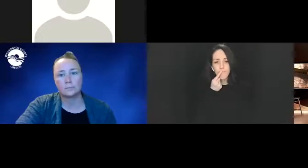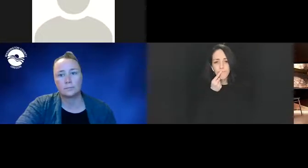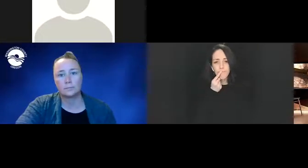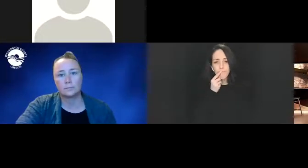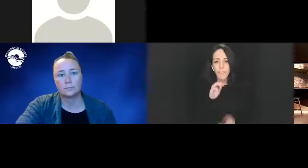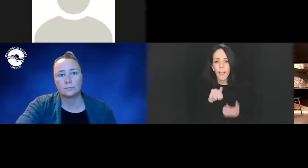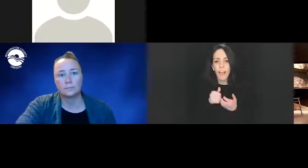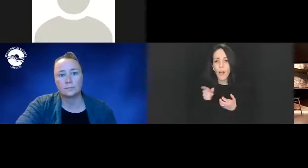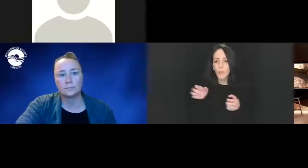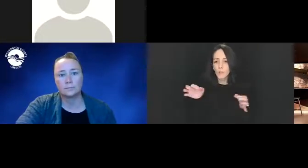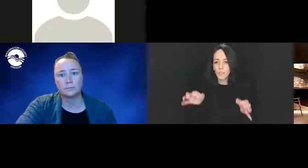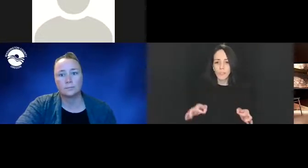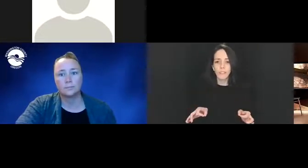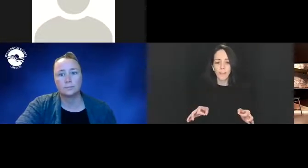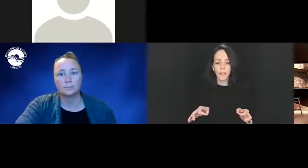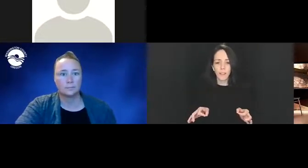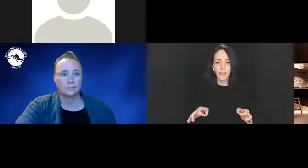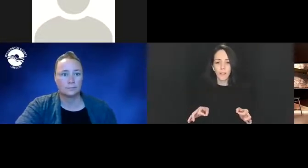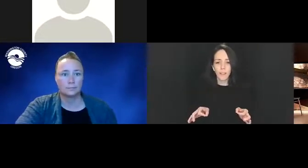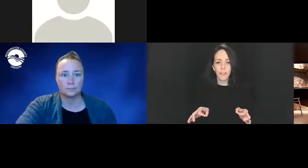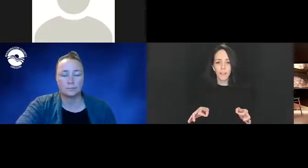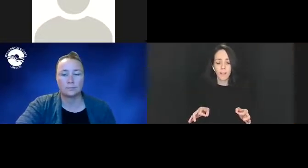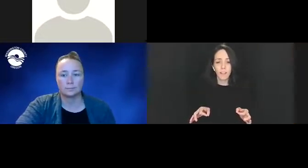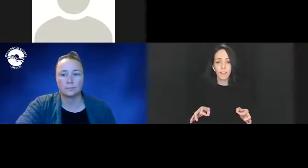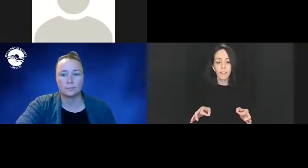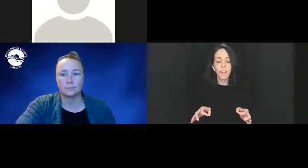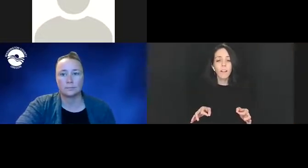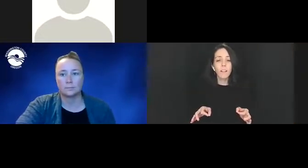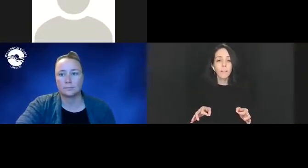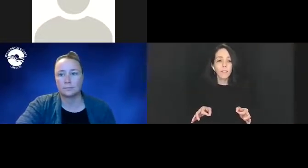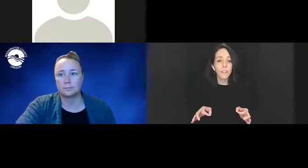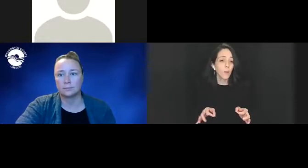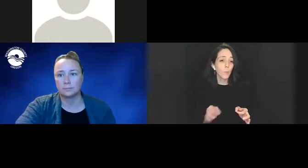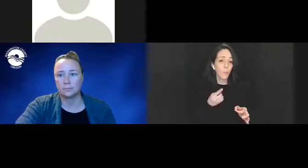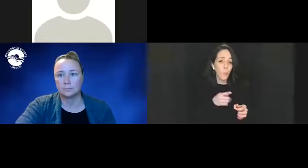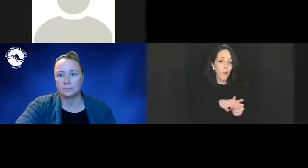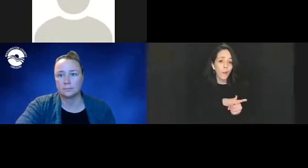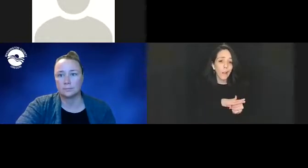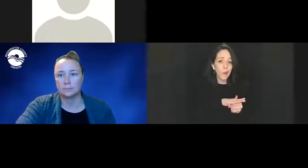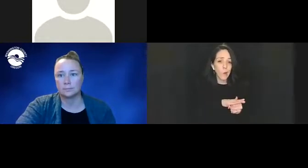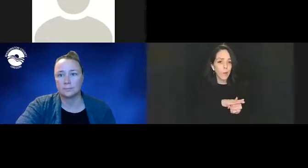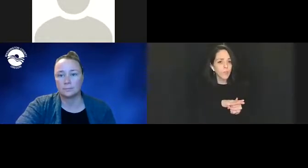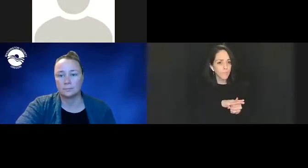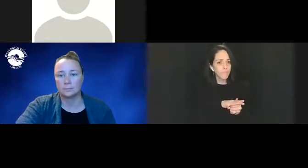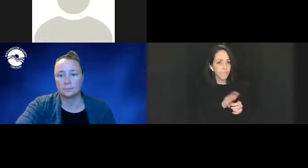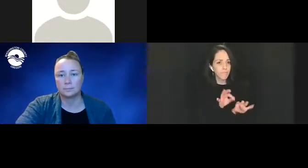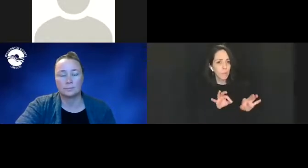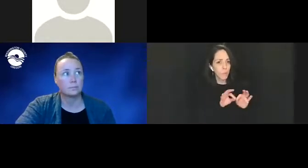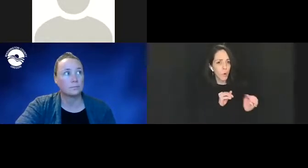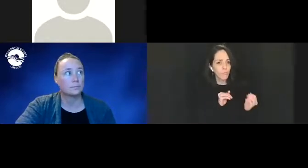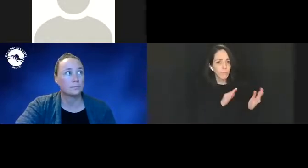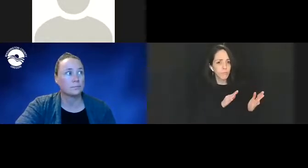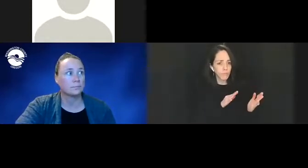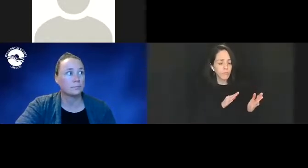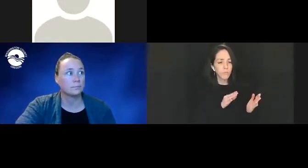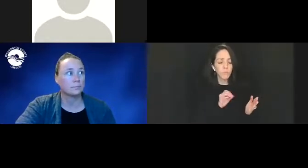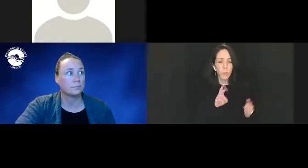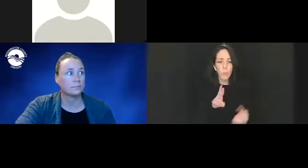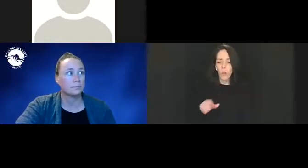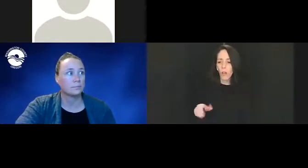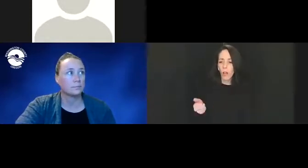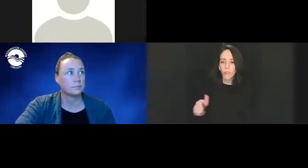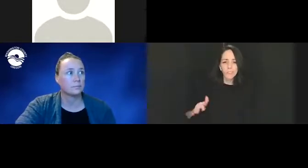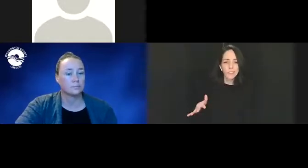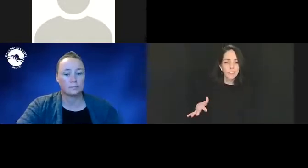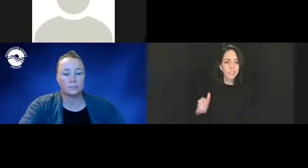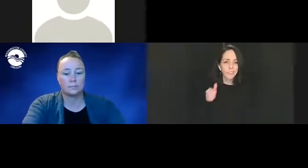determine that this effort over here will have a bigger impact on that group than another effort over here? And